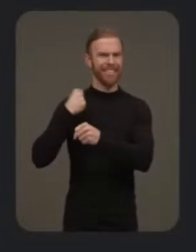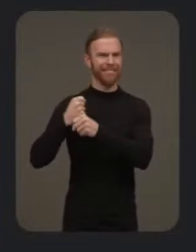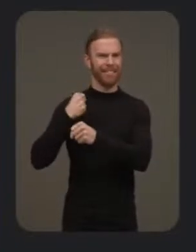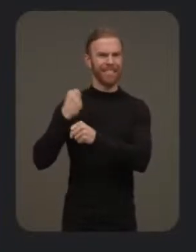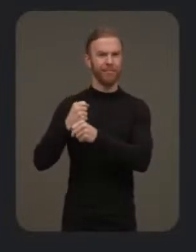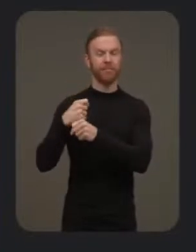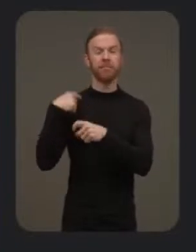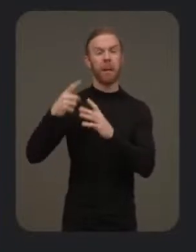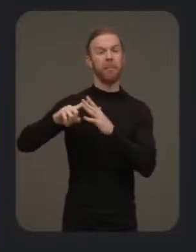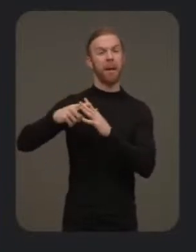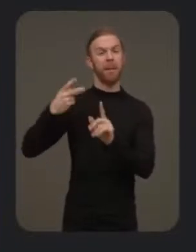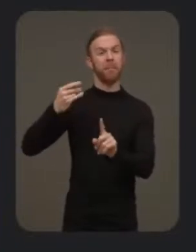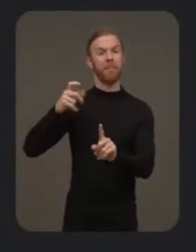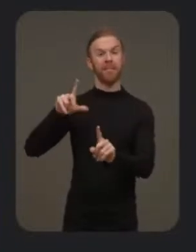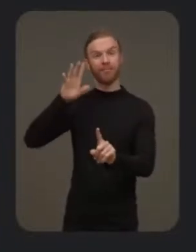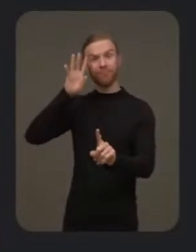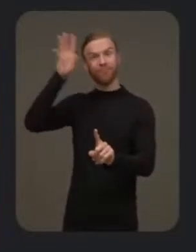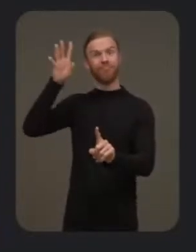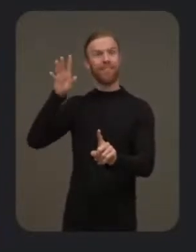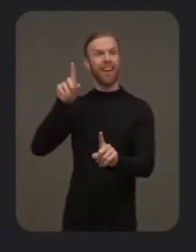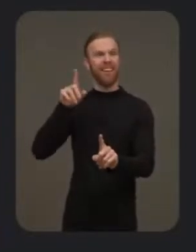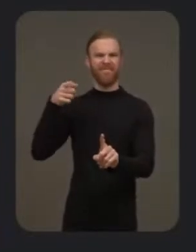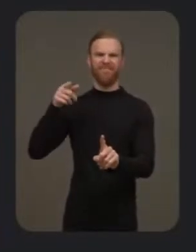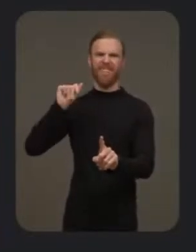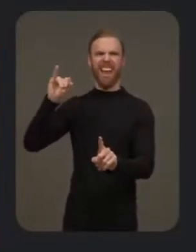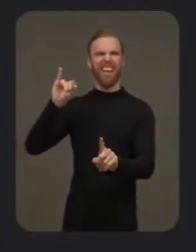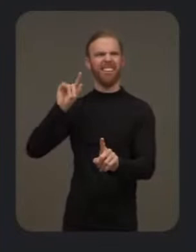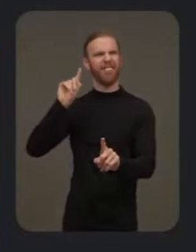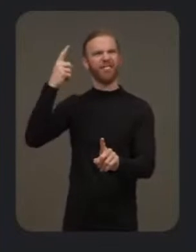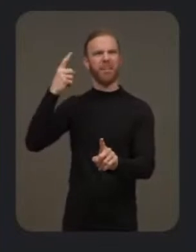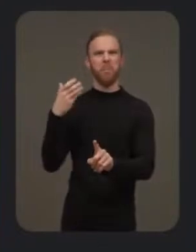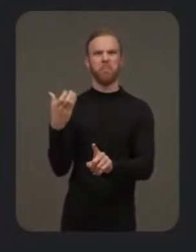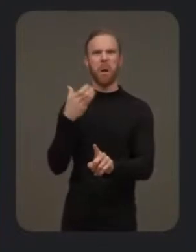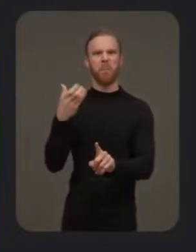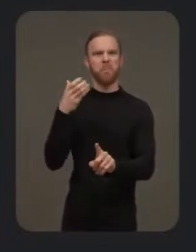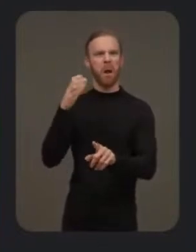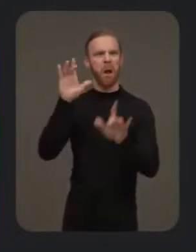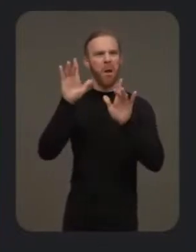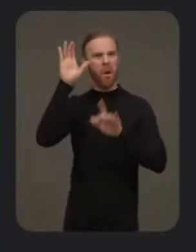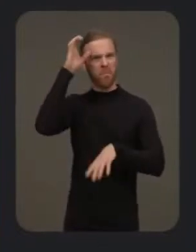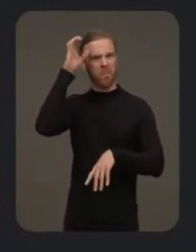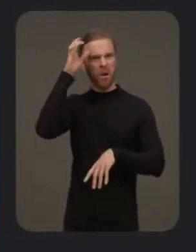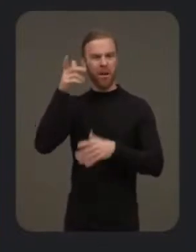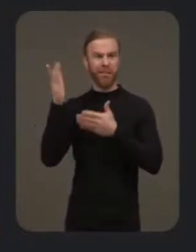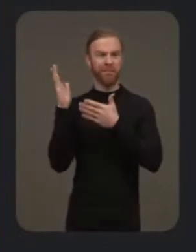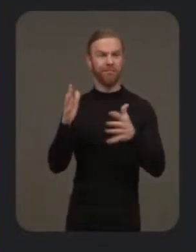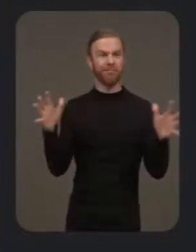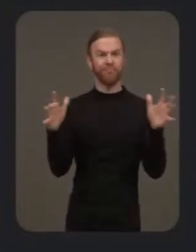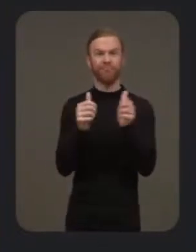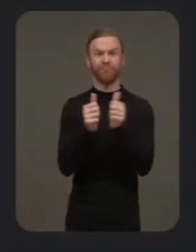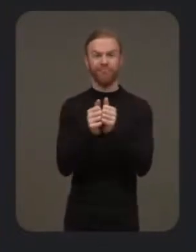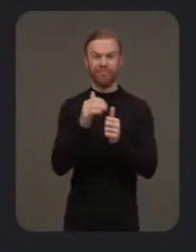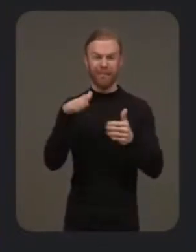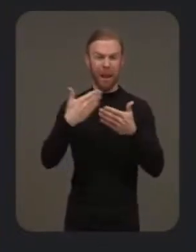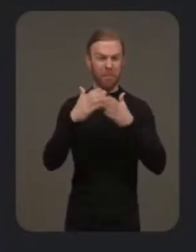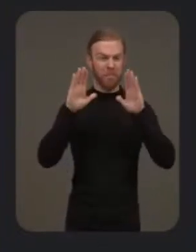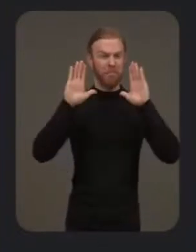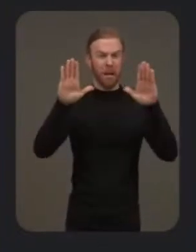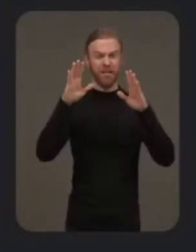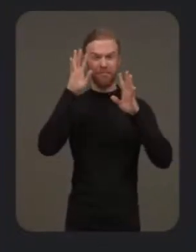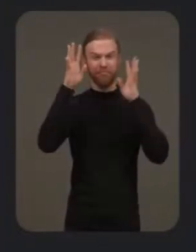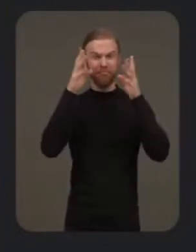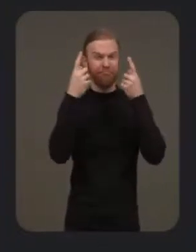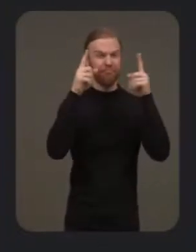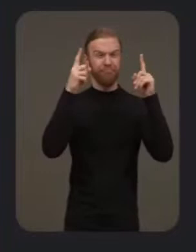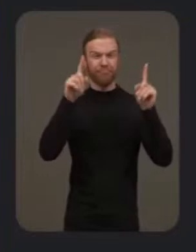the beginning, Pixel was conceived as an AI-first mobile computer, bringing together all the amazing breakthroughs across the